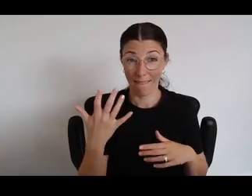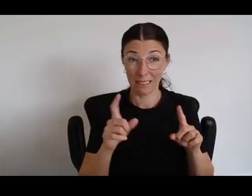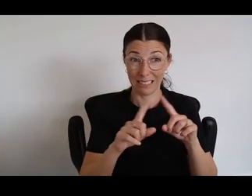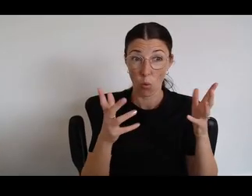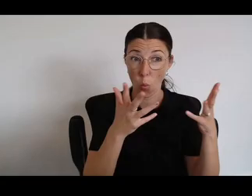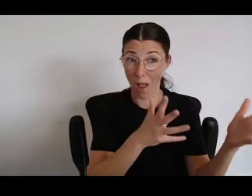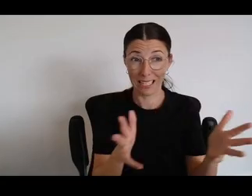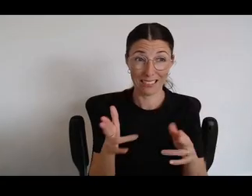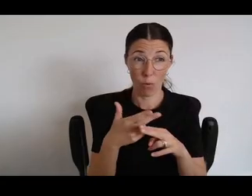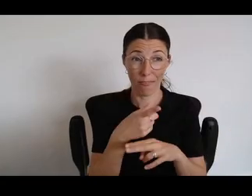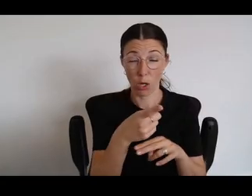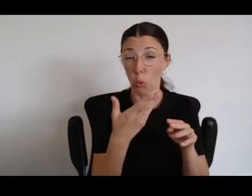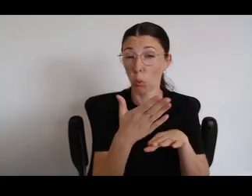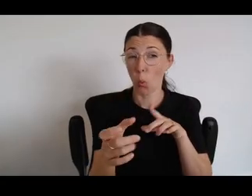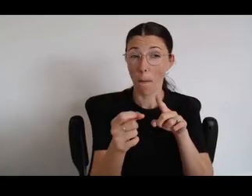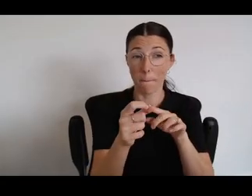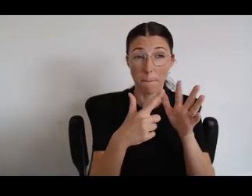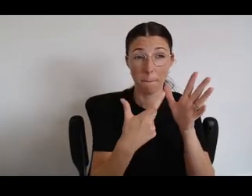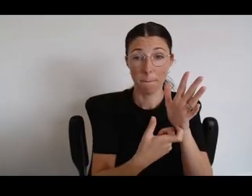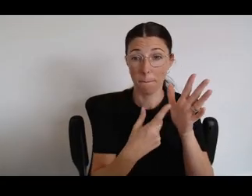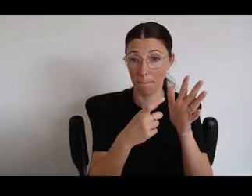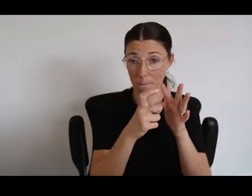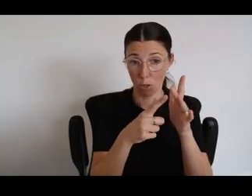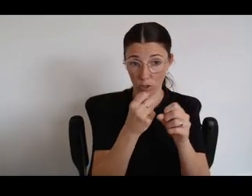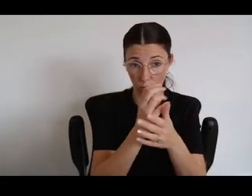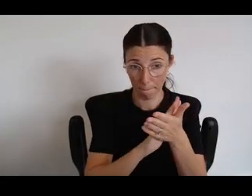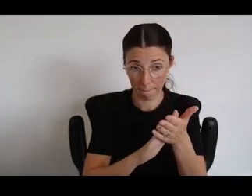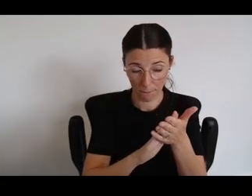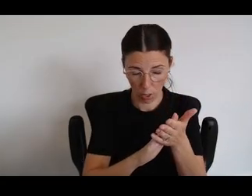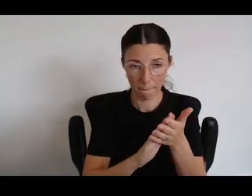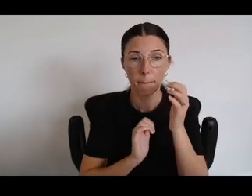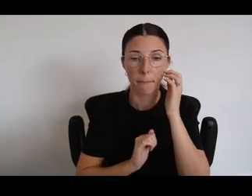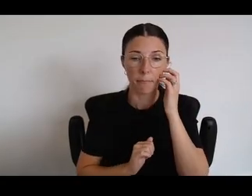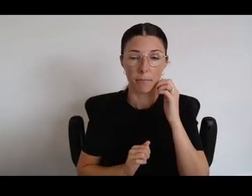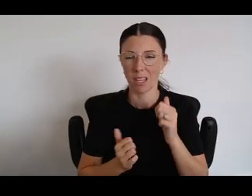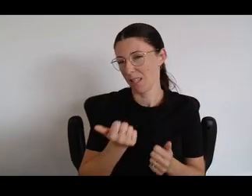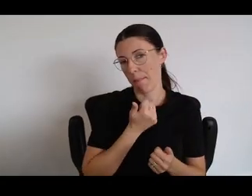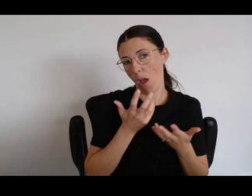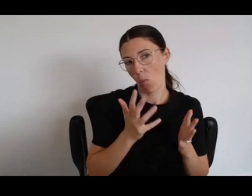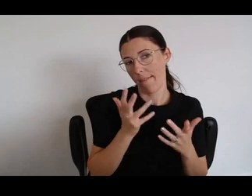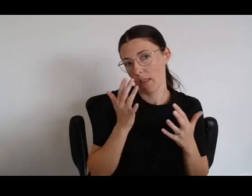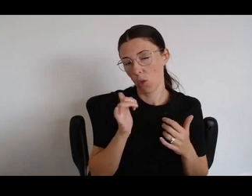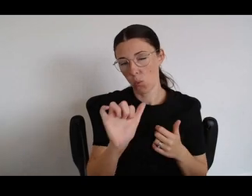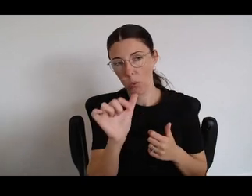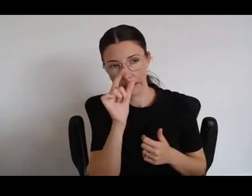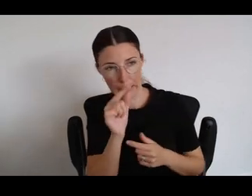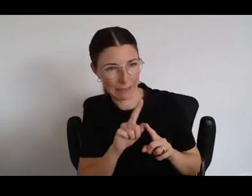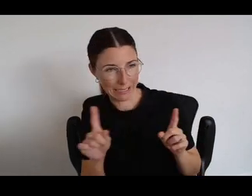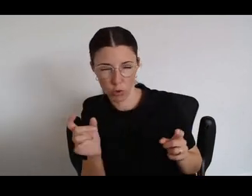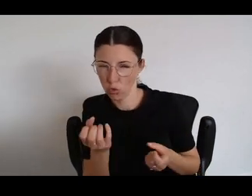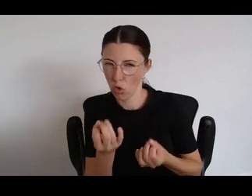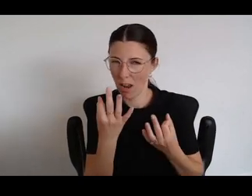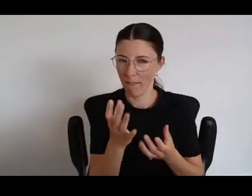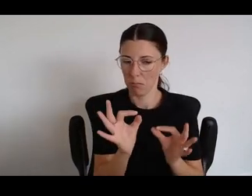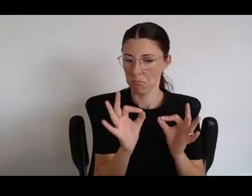please see this as my way of thinking, and yours can be different, and so there's no right way to do this.